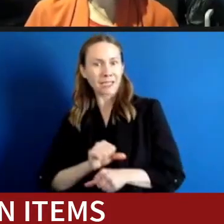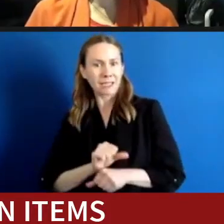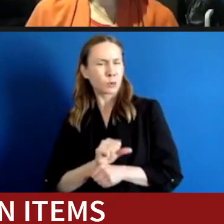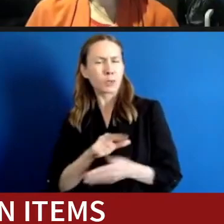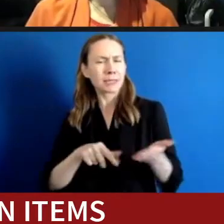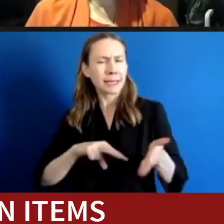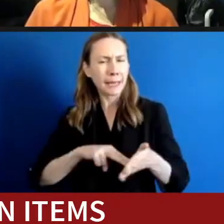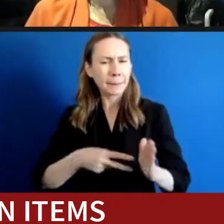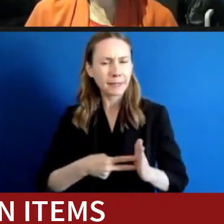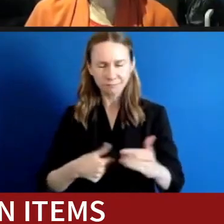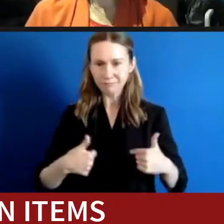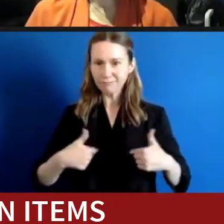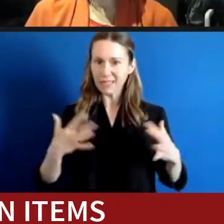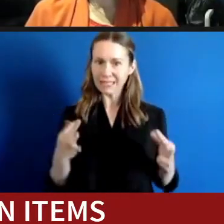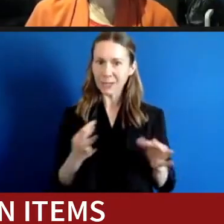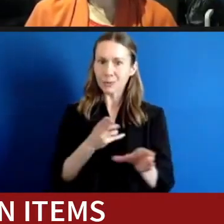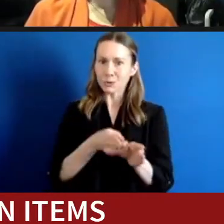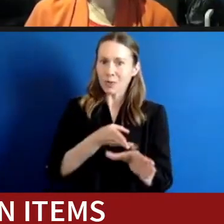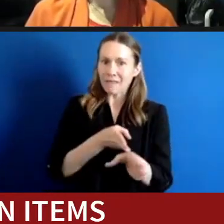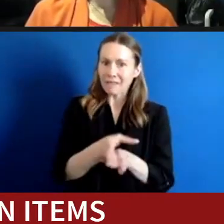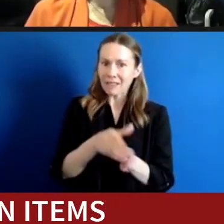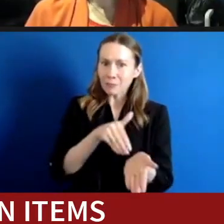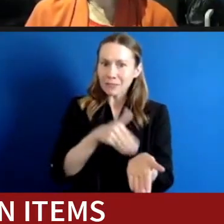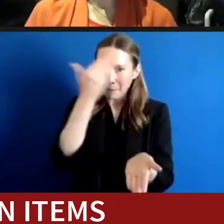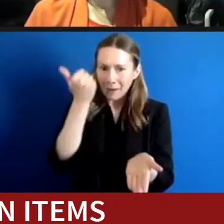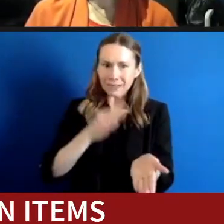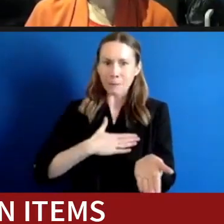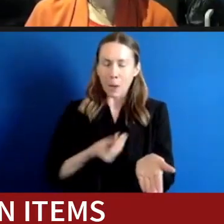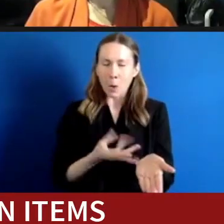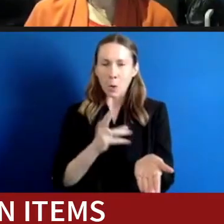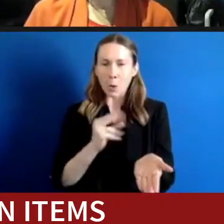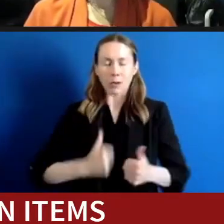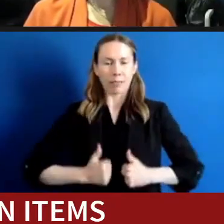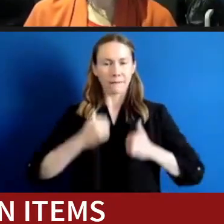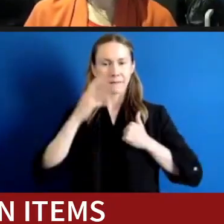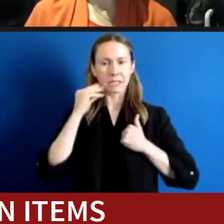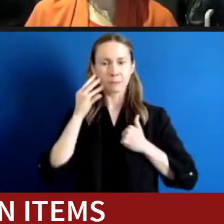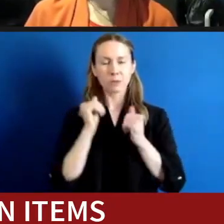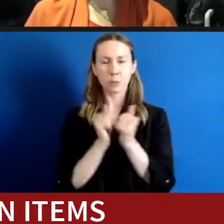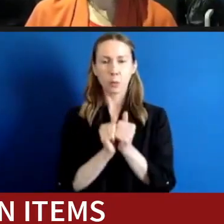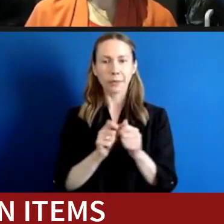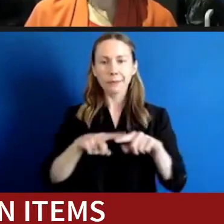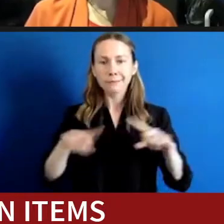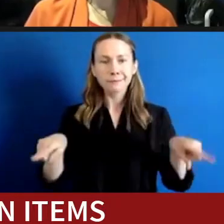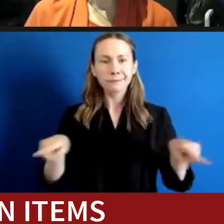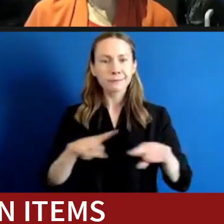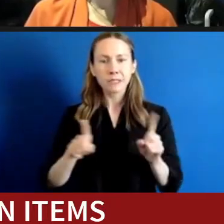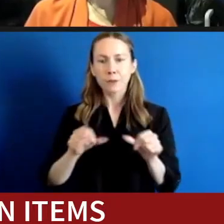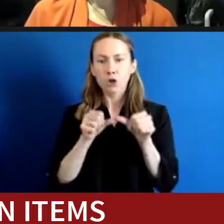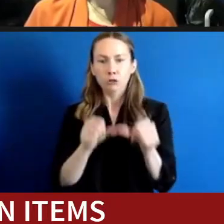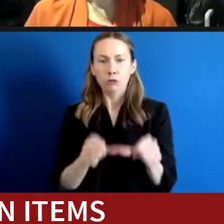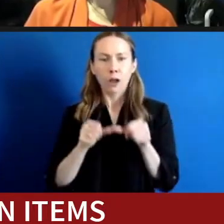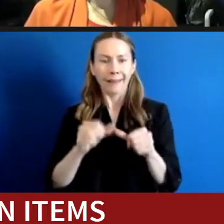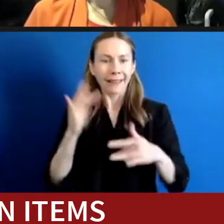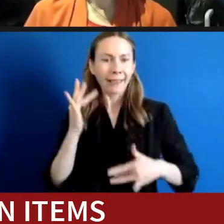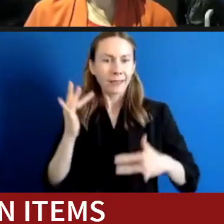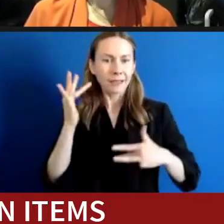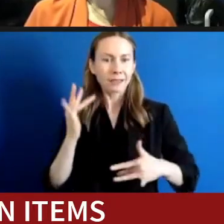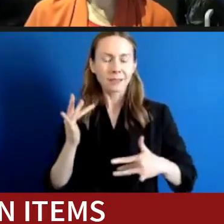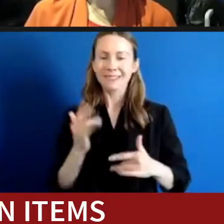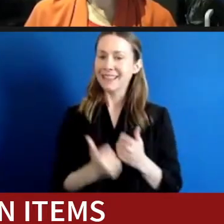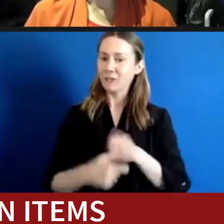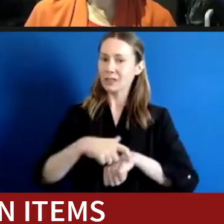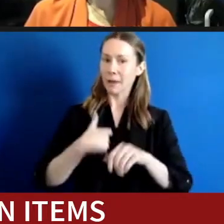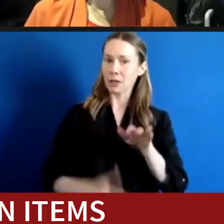because of my own lived experiences with various chronic illnesses. And every time, you know, I show up in that,